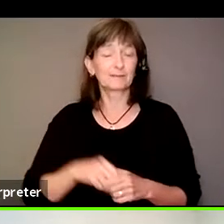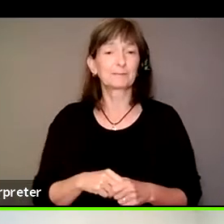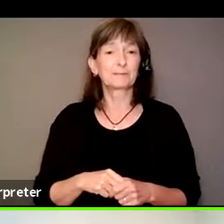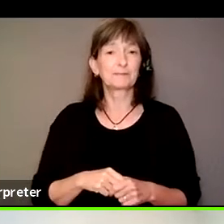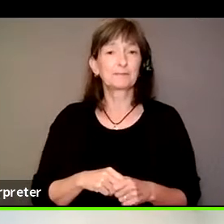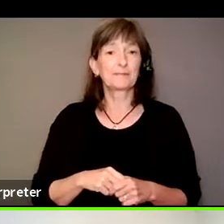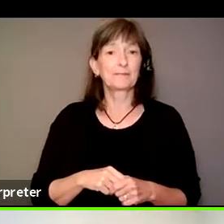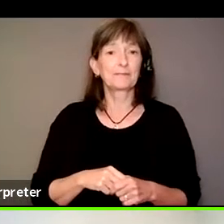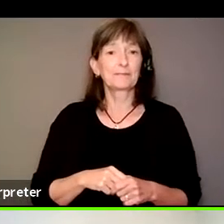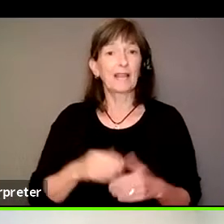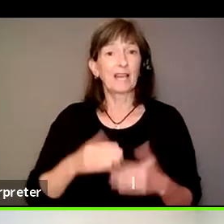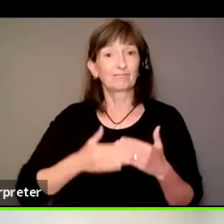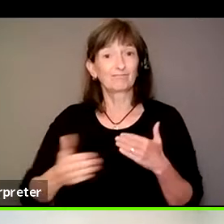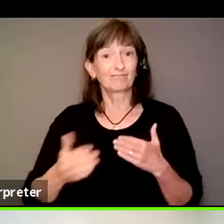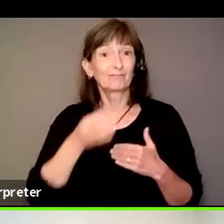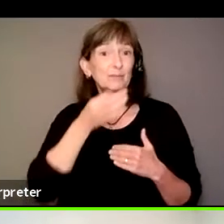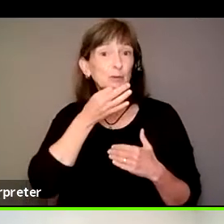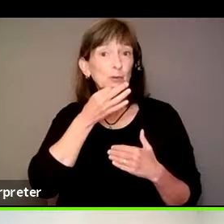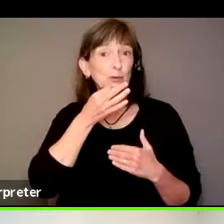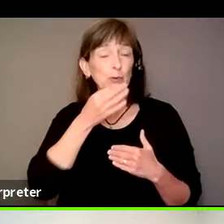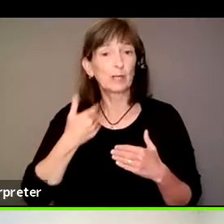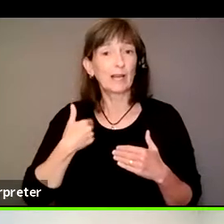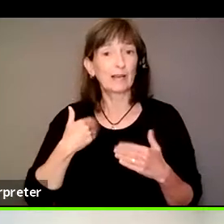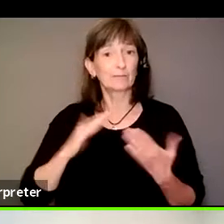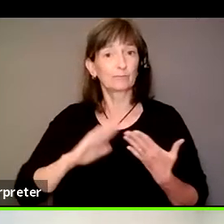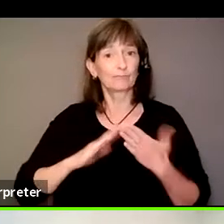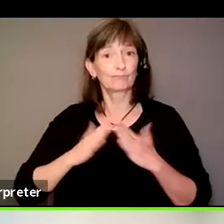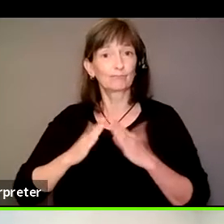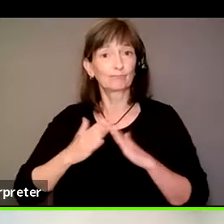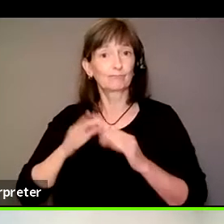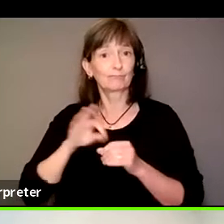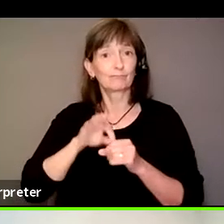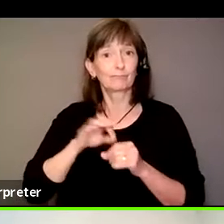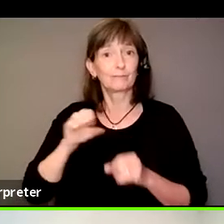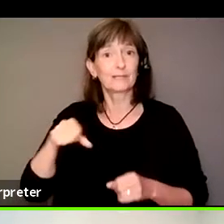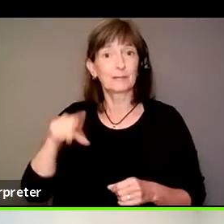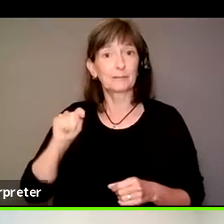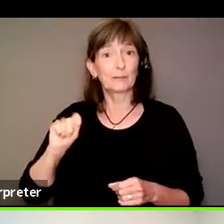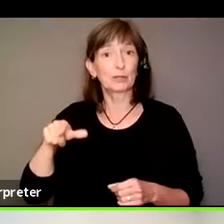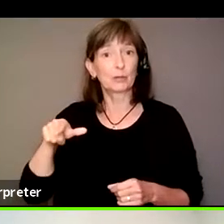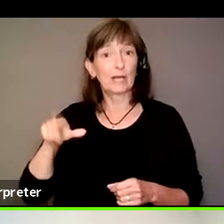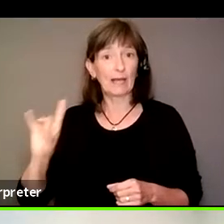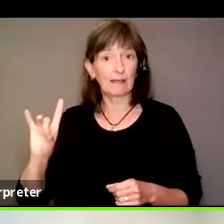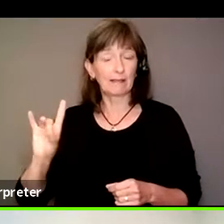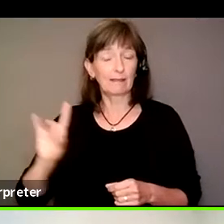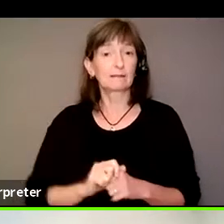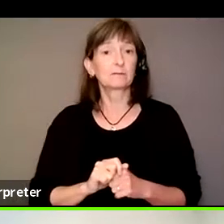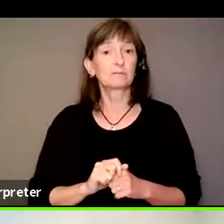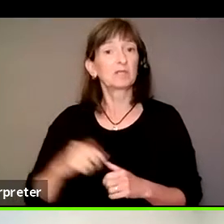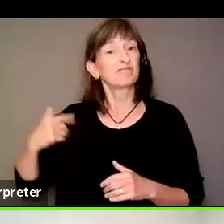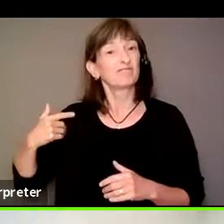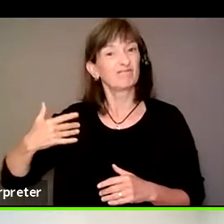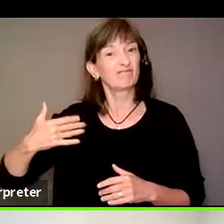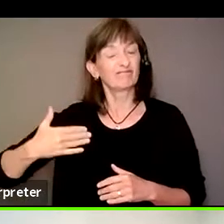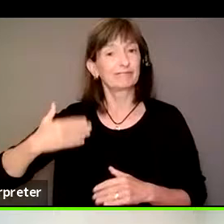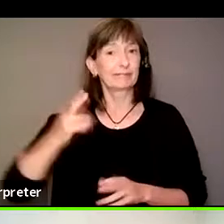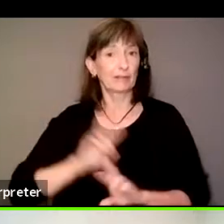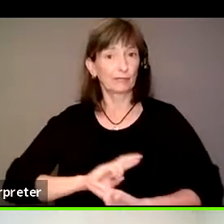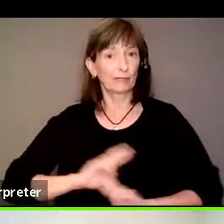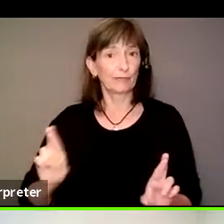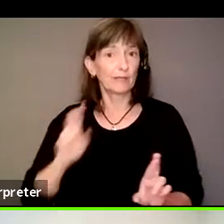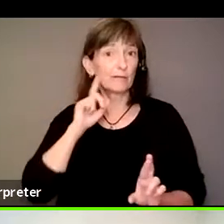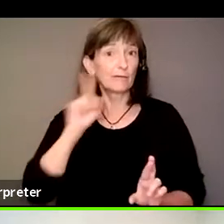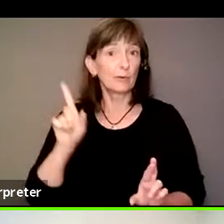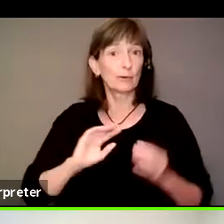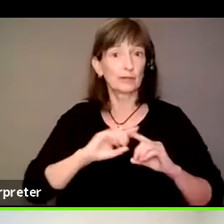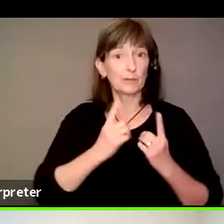municipal elections on September the 28th. So a lot of preparations have been underway over the past several months in the Department of